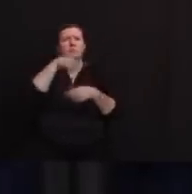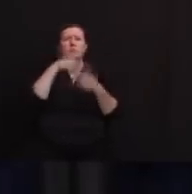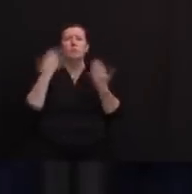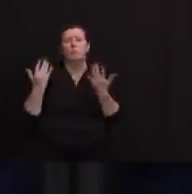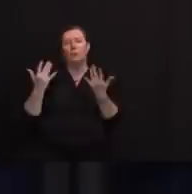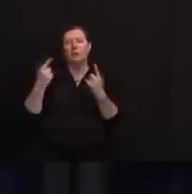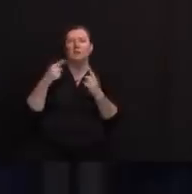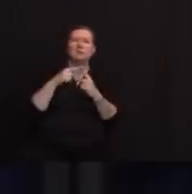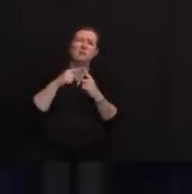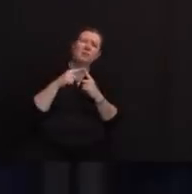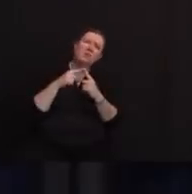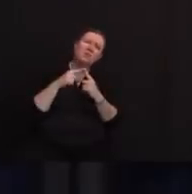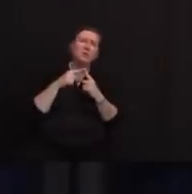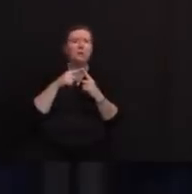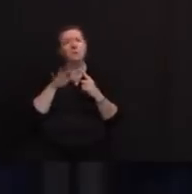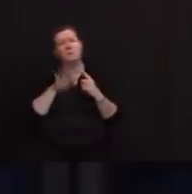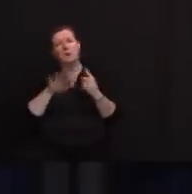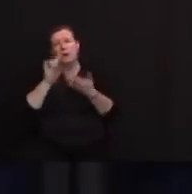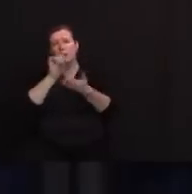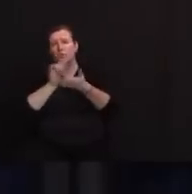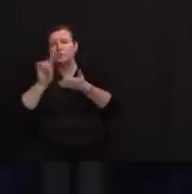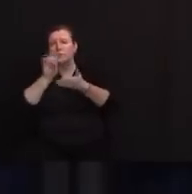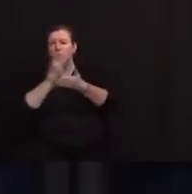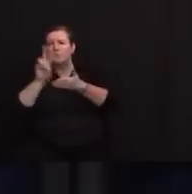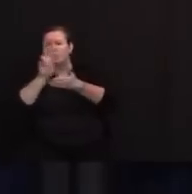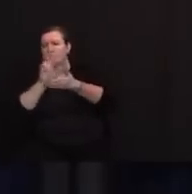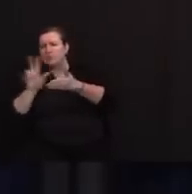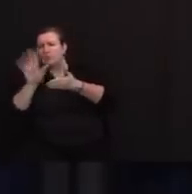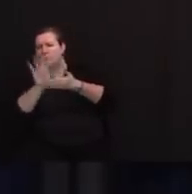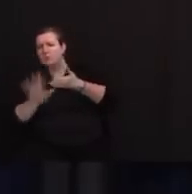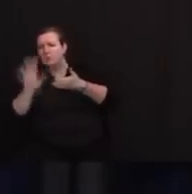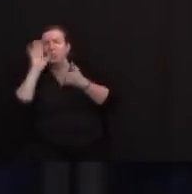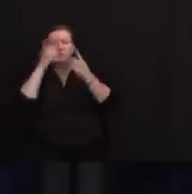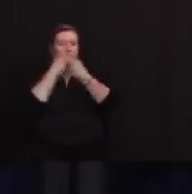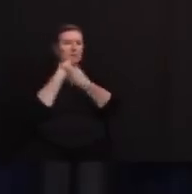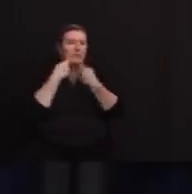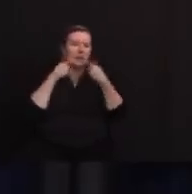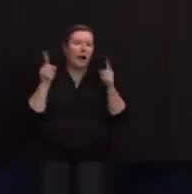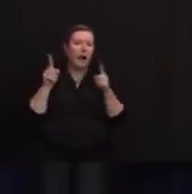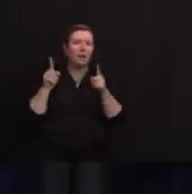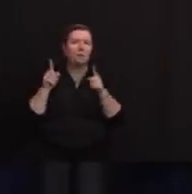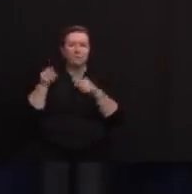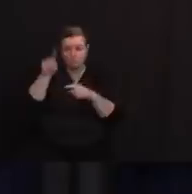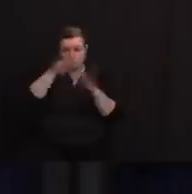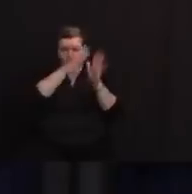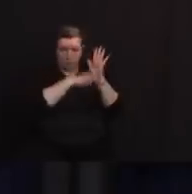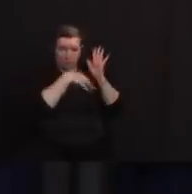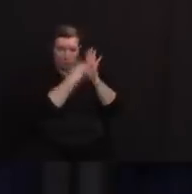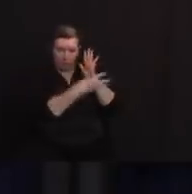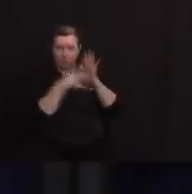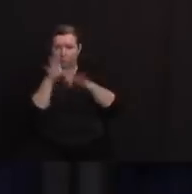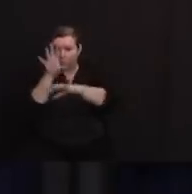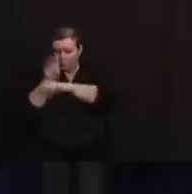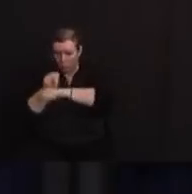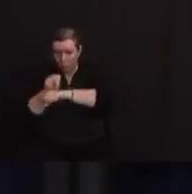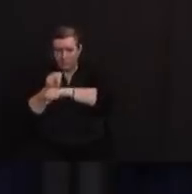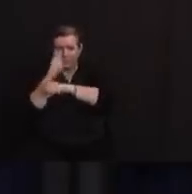is an announcement in coming weeks about when you will be able to schedule an appointment to be vaccinated.